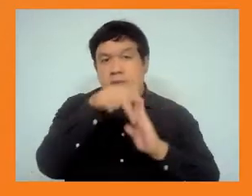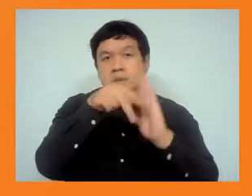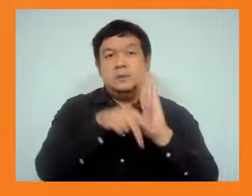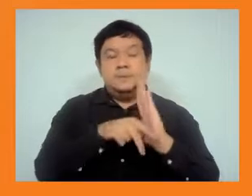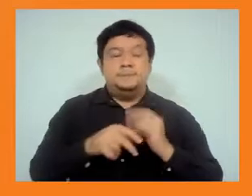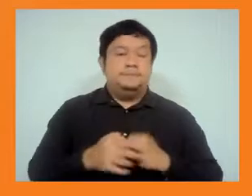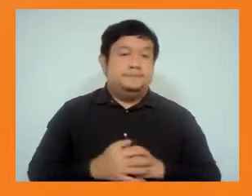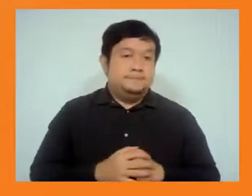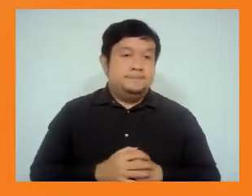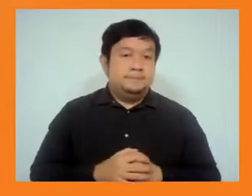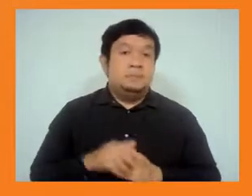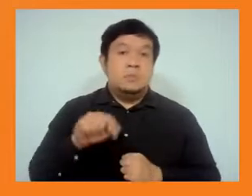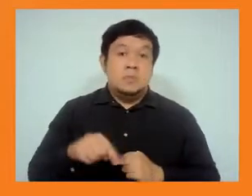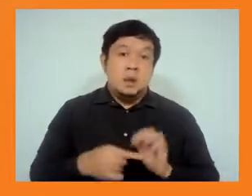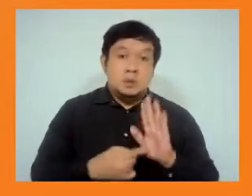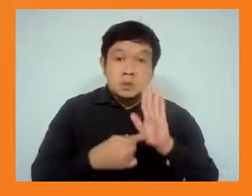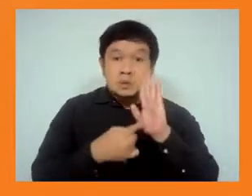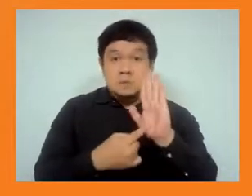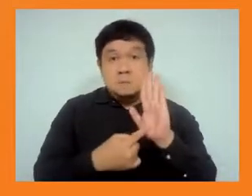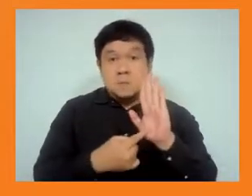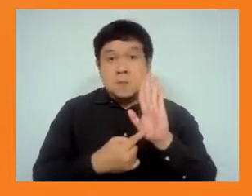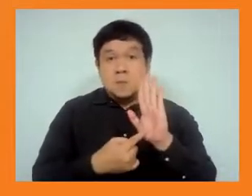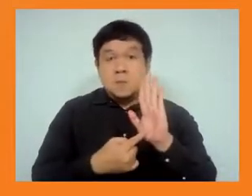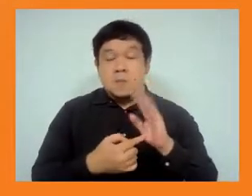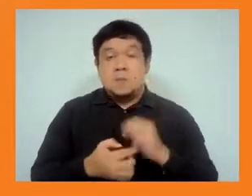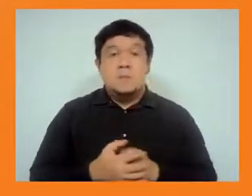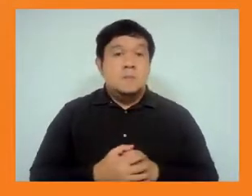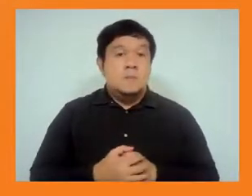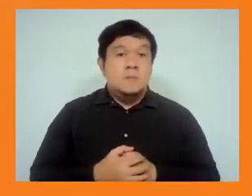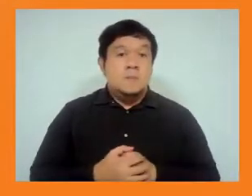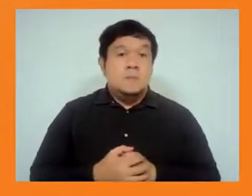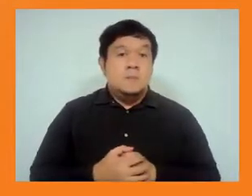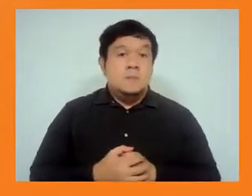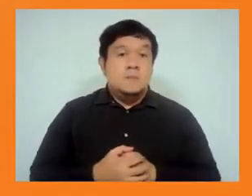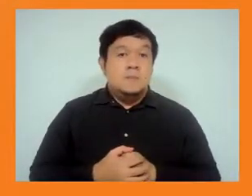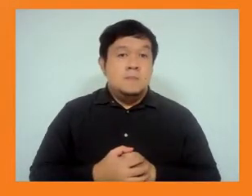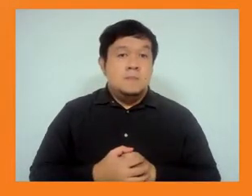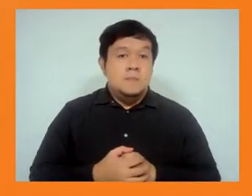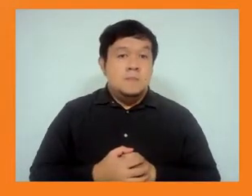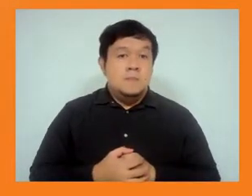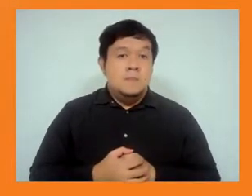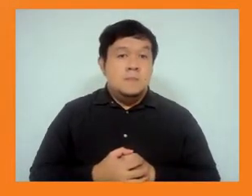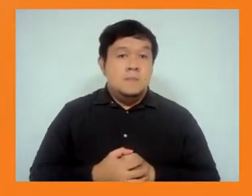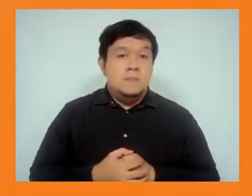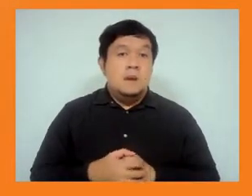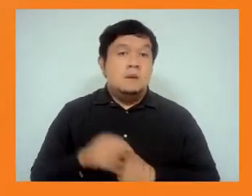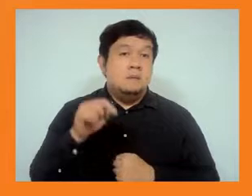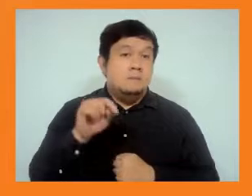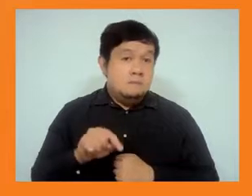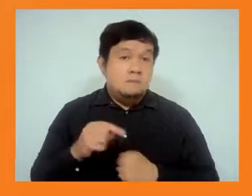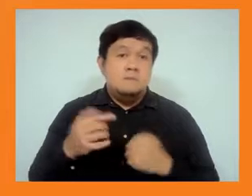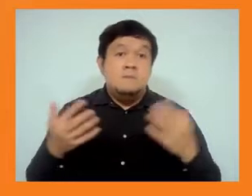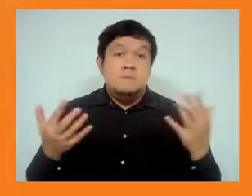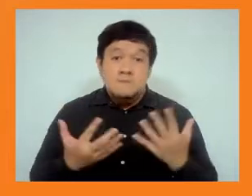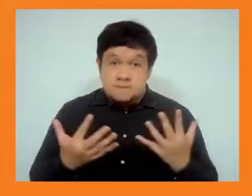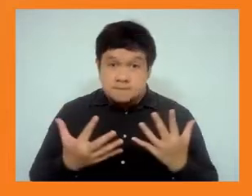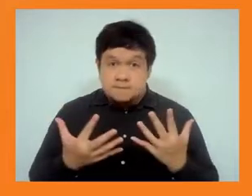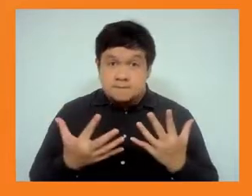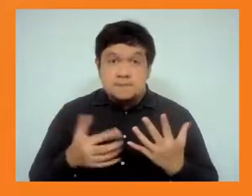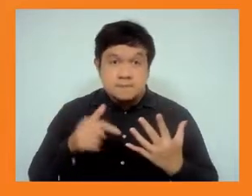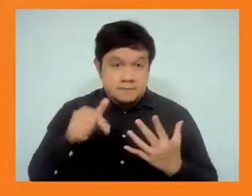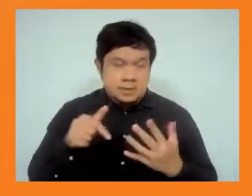we are also going through an ecological crisis. My group, Growth Watch, has already written about the depletion of green